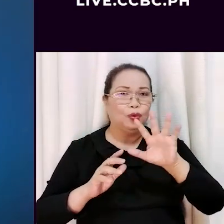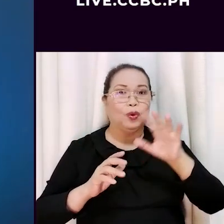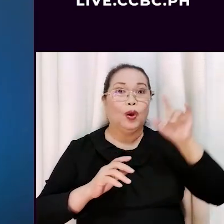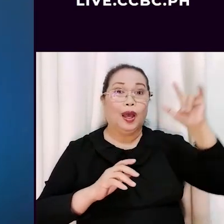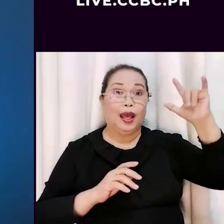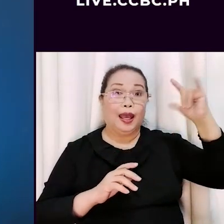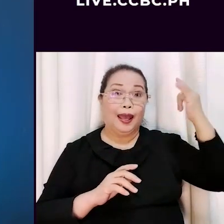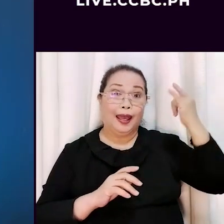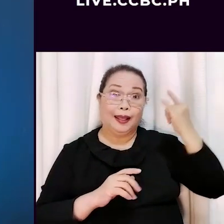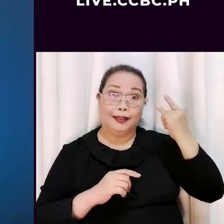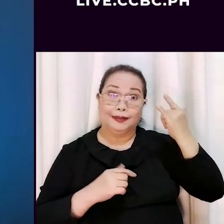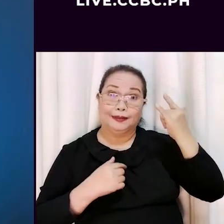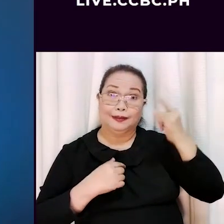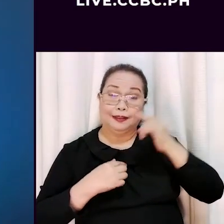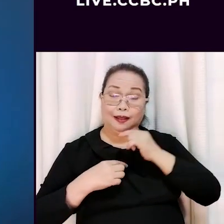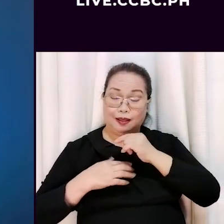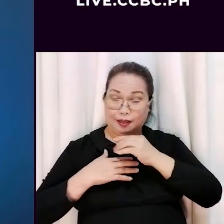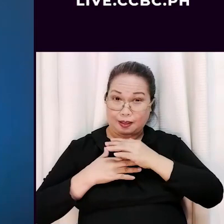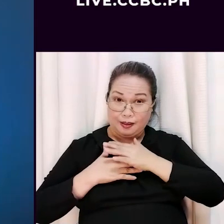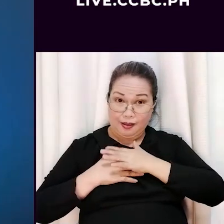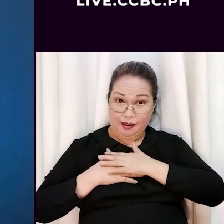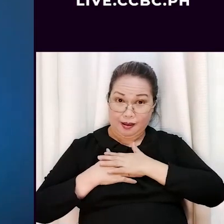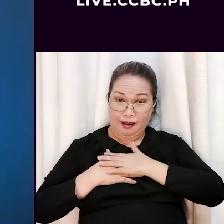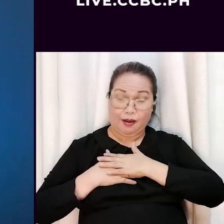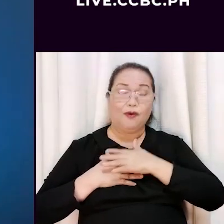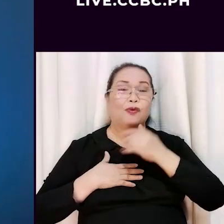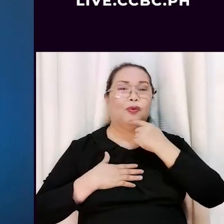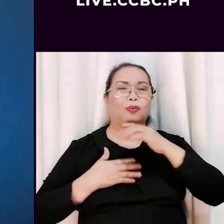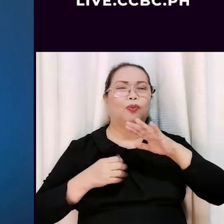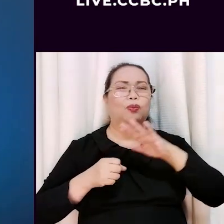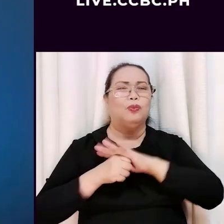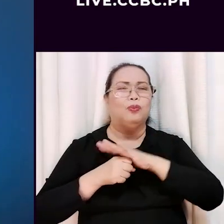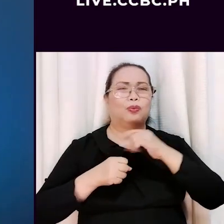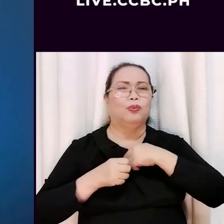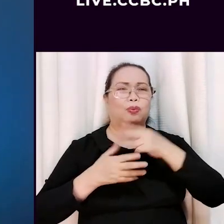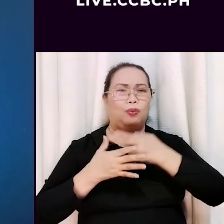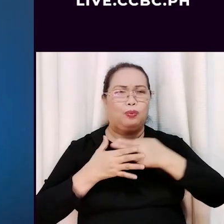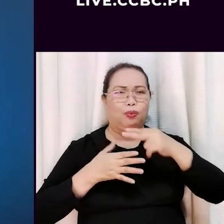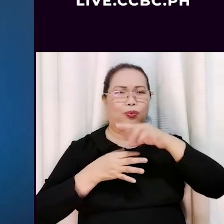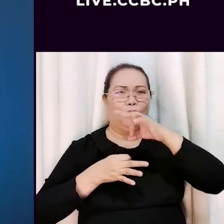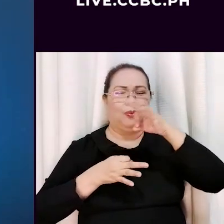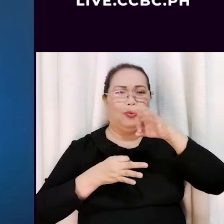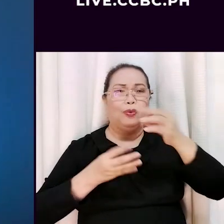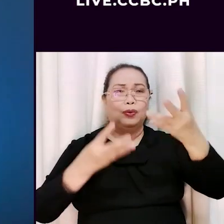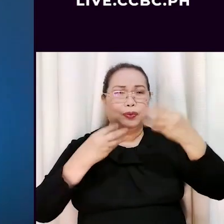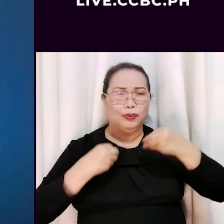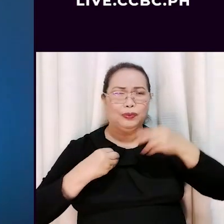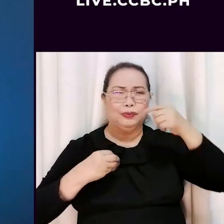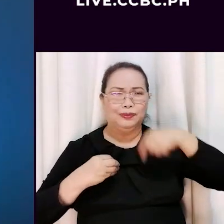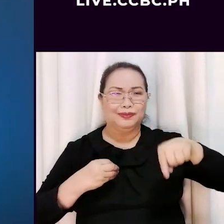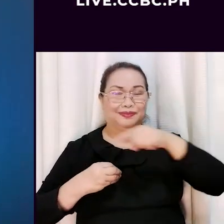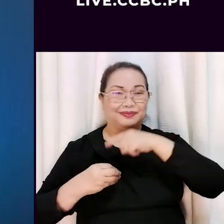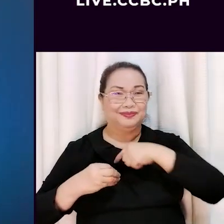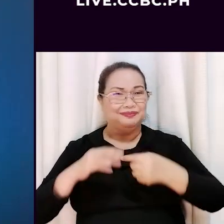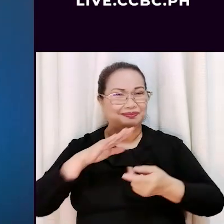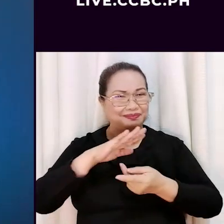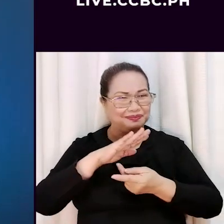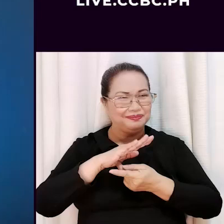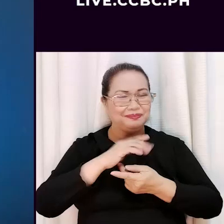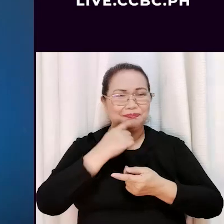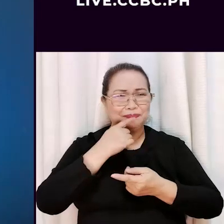out into our hearts by the Holy Spirit who was given to us. So Paul was assuring